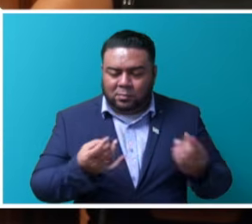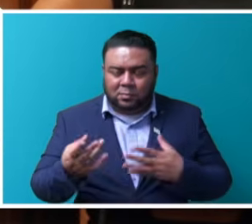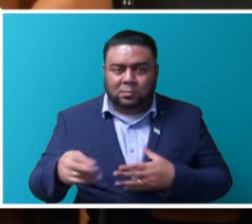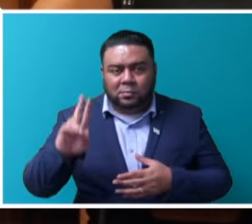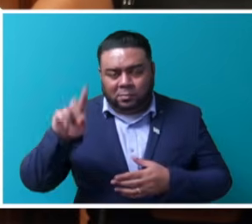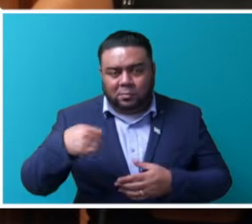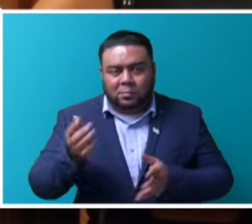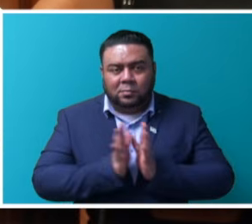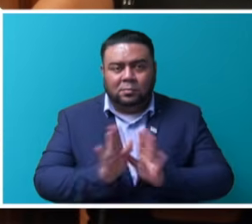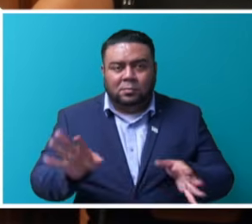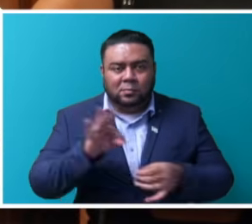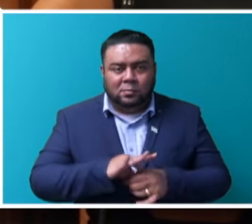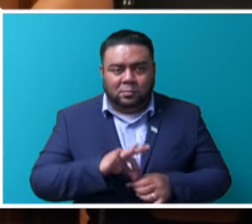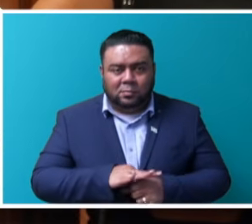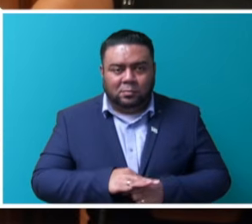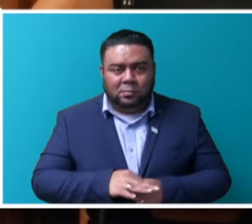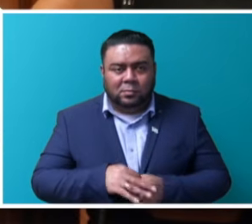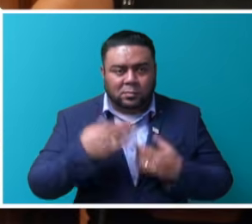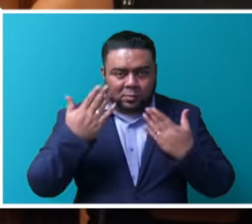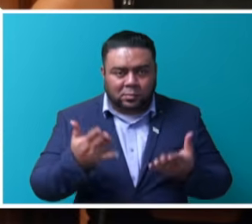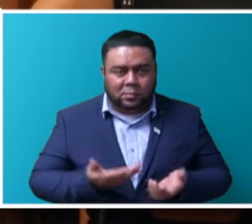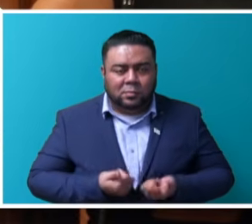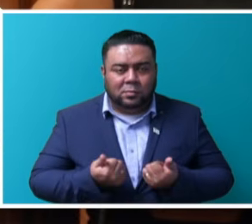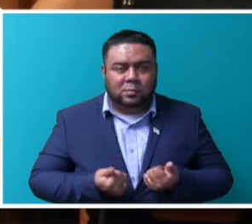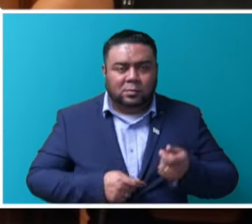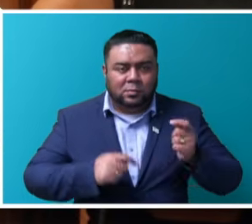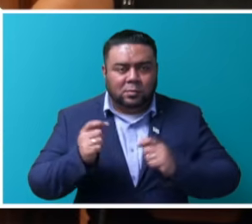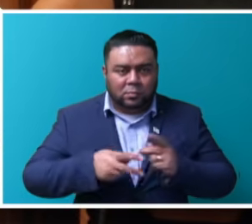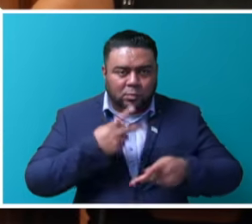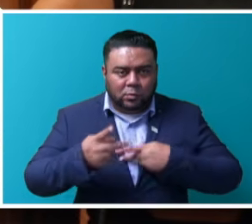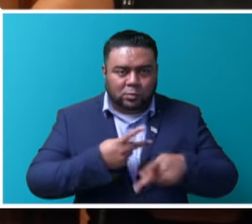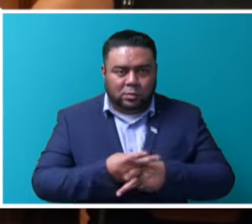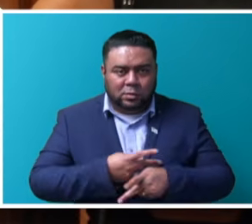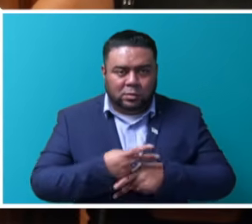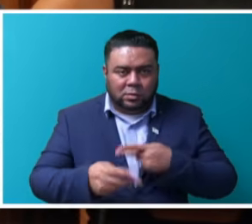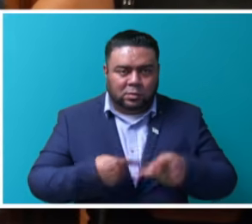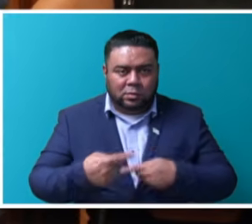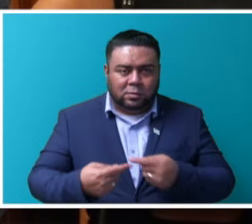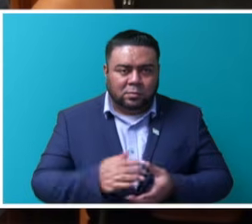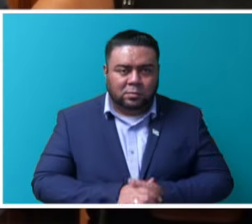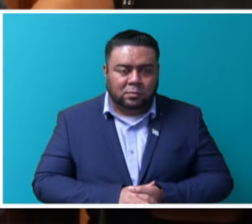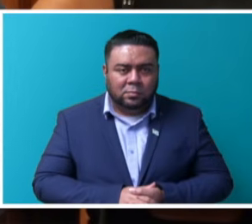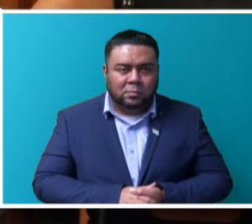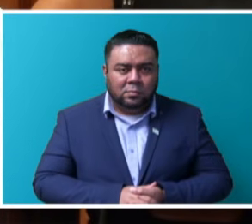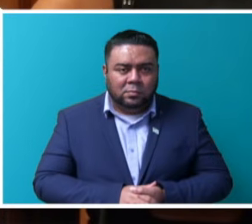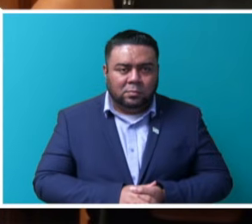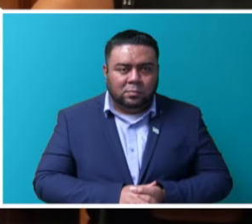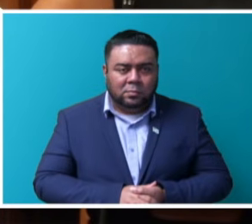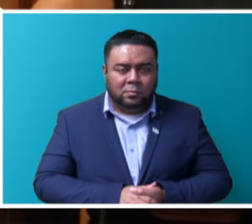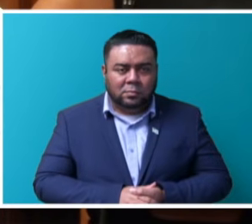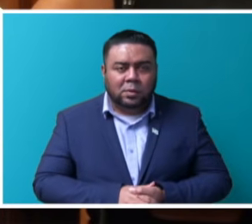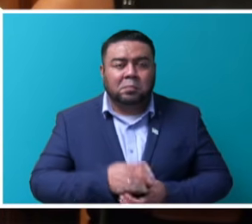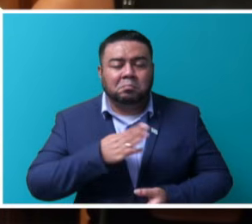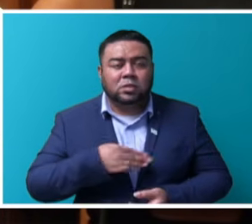next general election, demonstrating our commitment to democratic processes and electoral readiness. Ministry